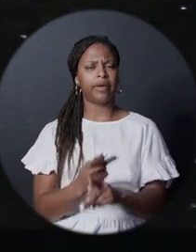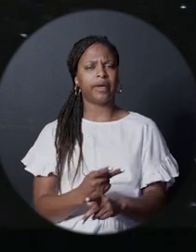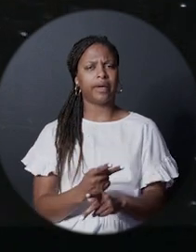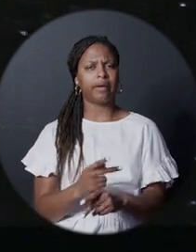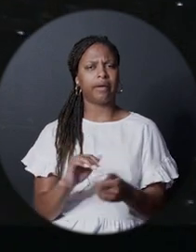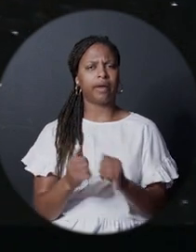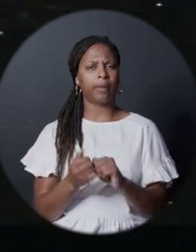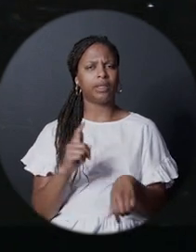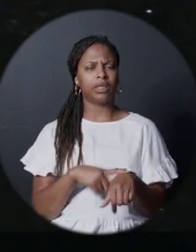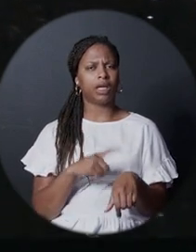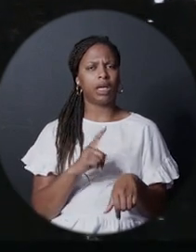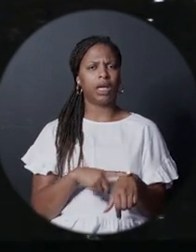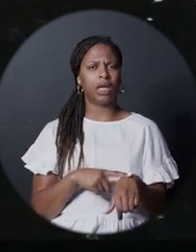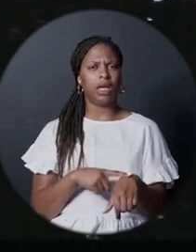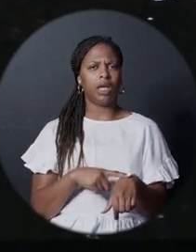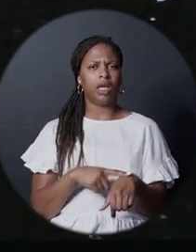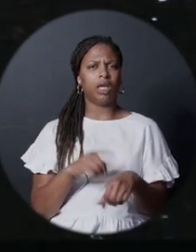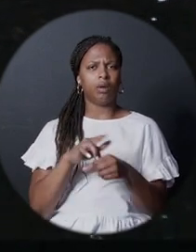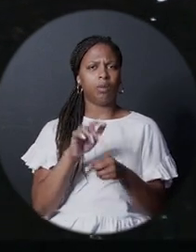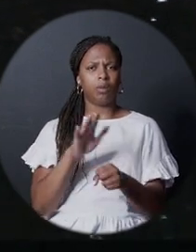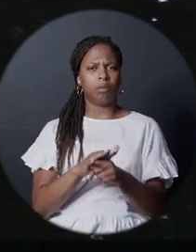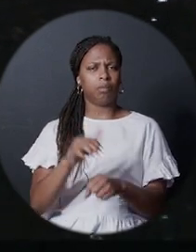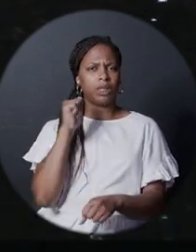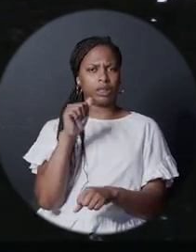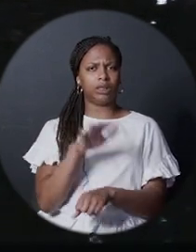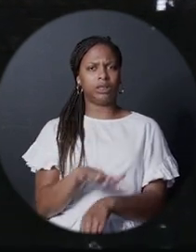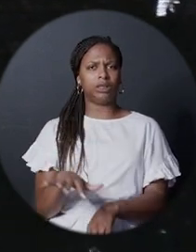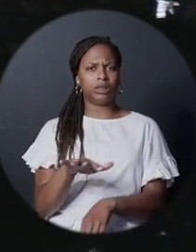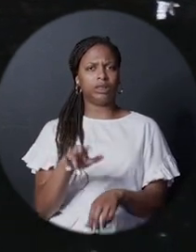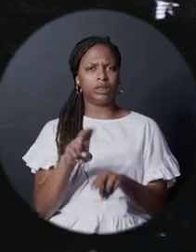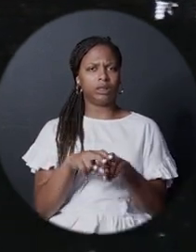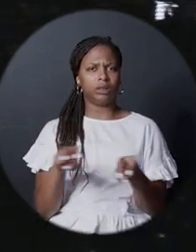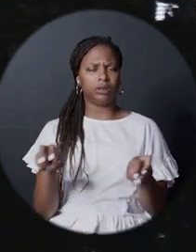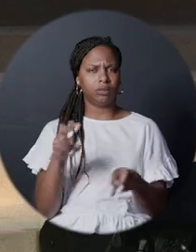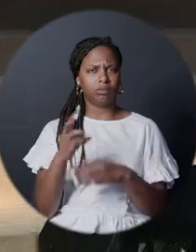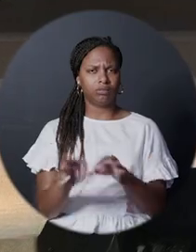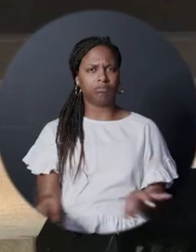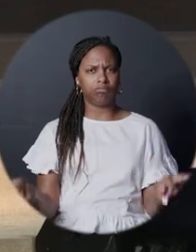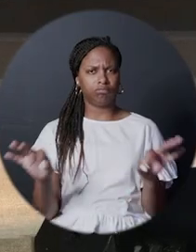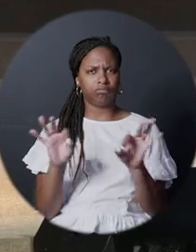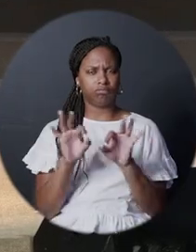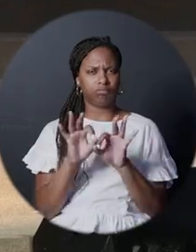I'm trying to figure out. How much time is a Sprite in the back seat worth?